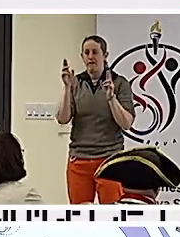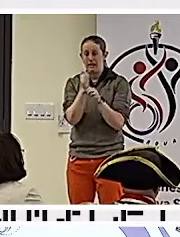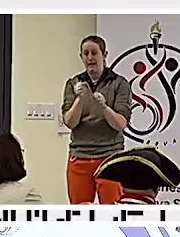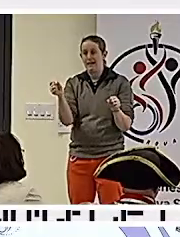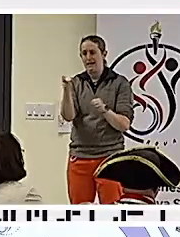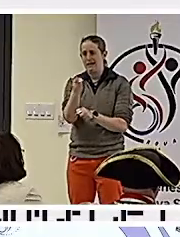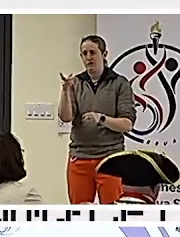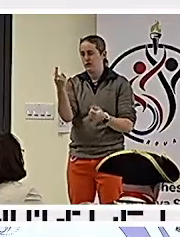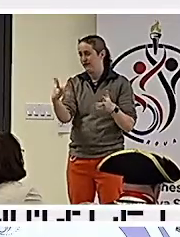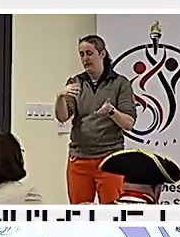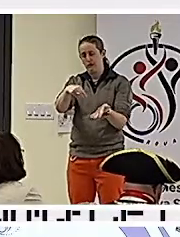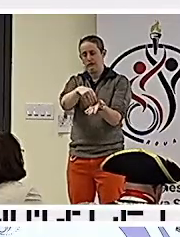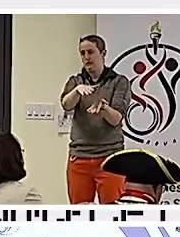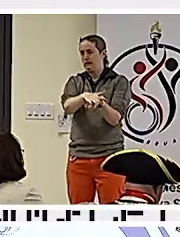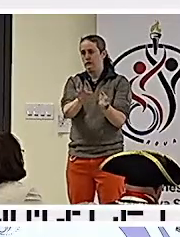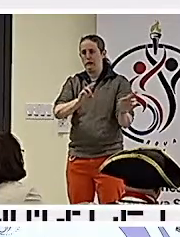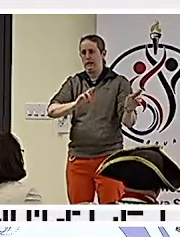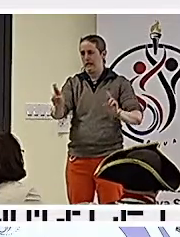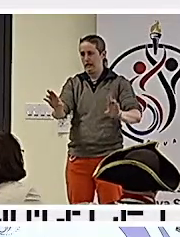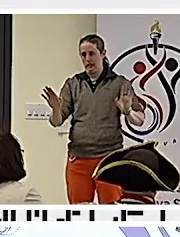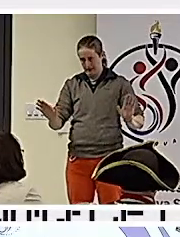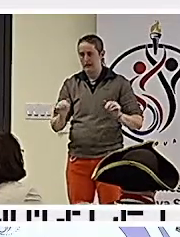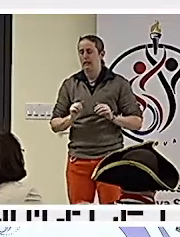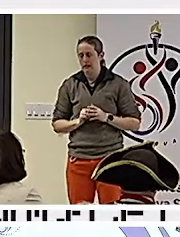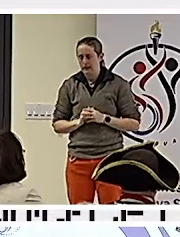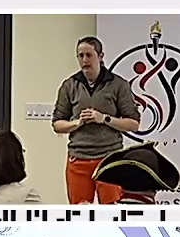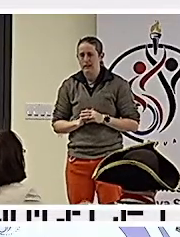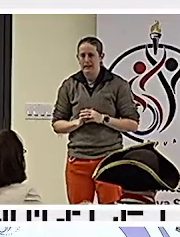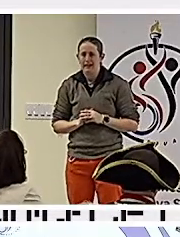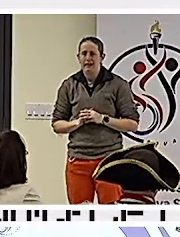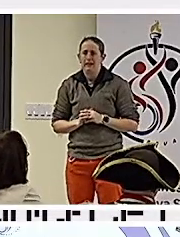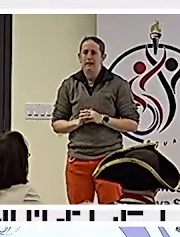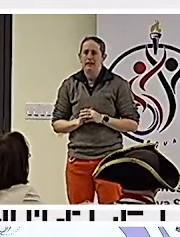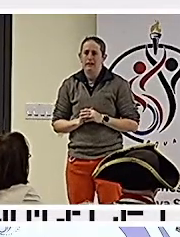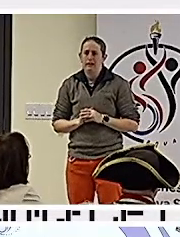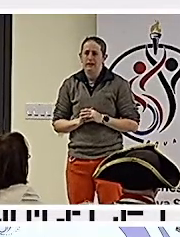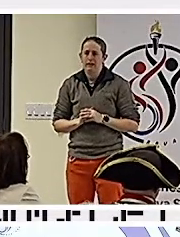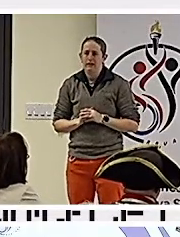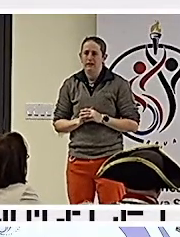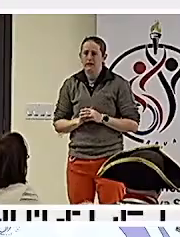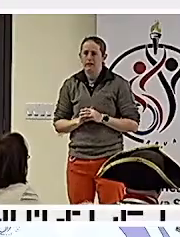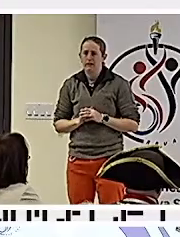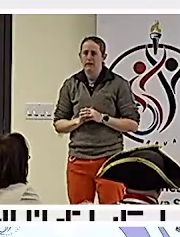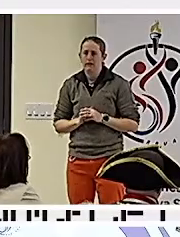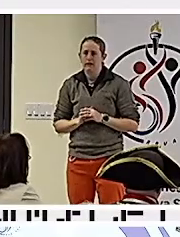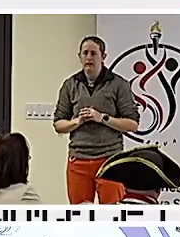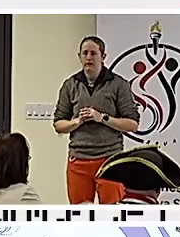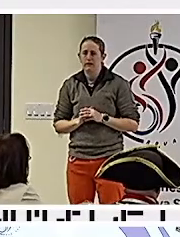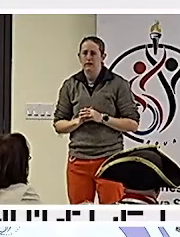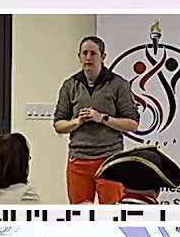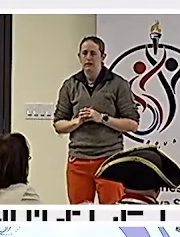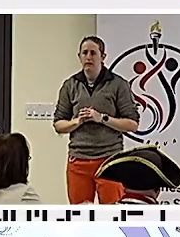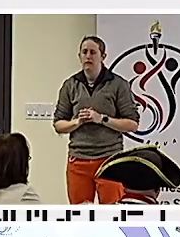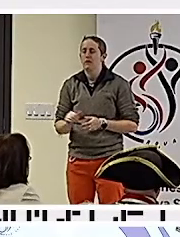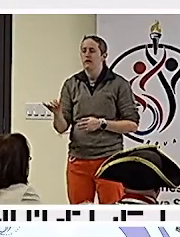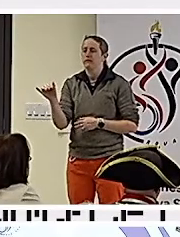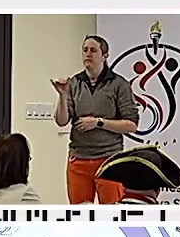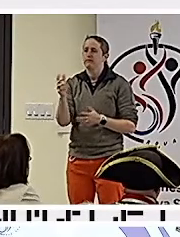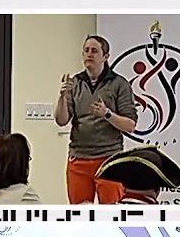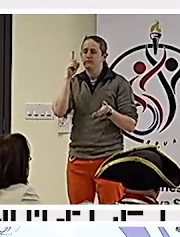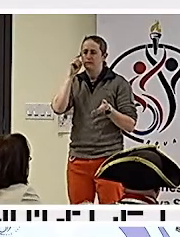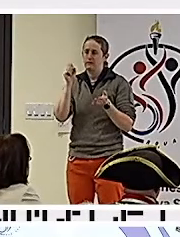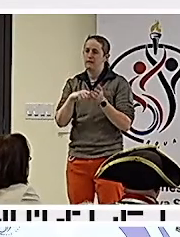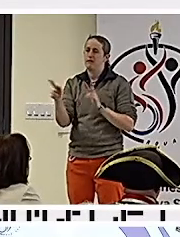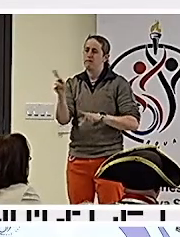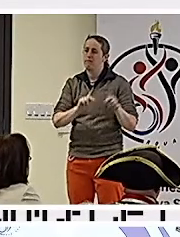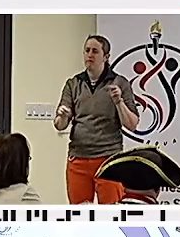as well. I would also like to address the fact that persons with disabilities